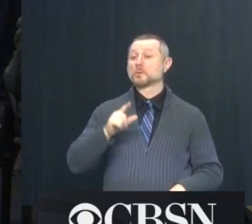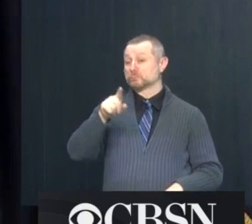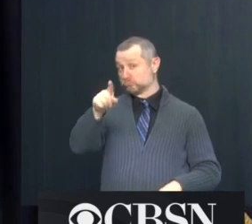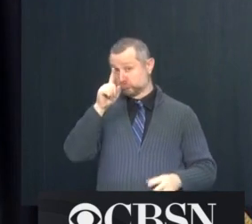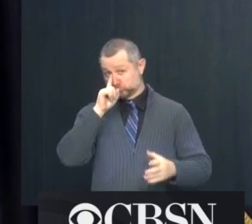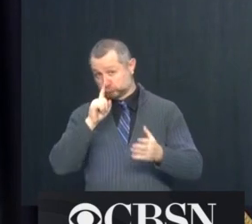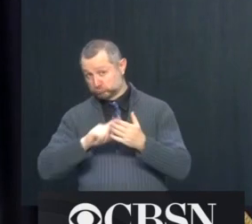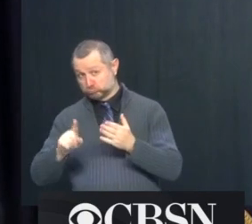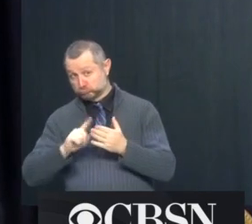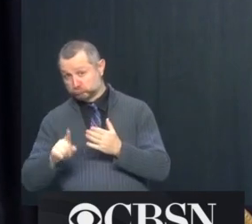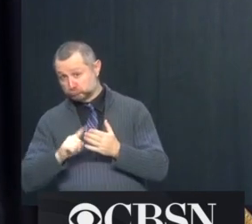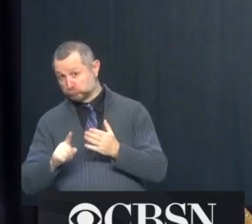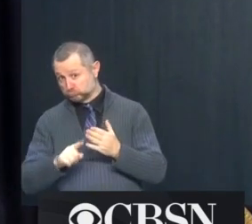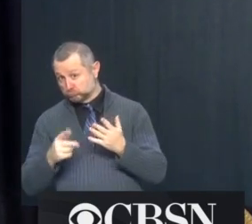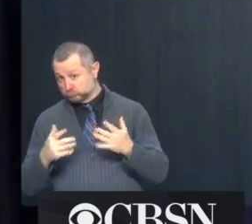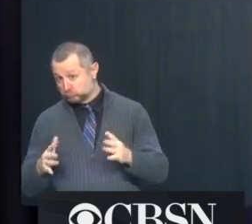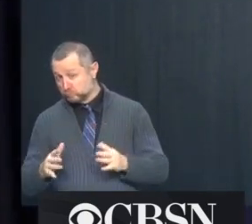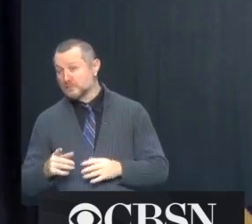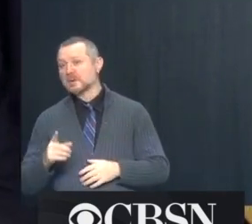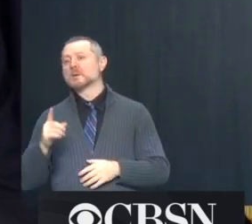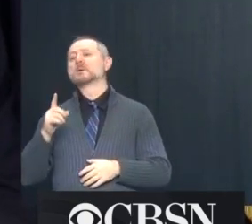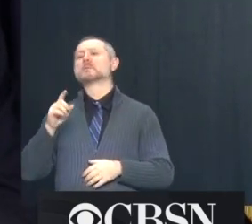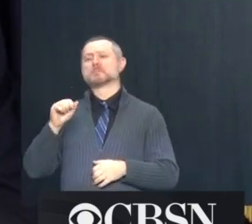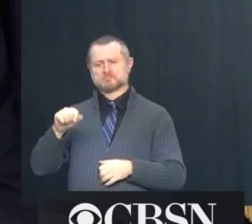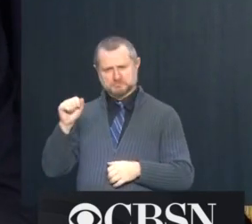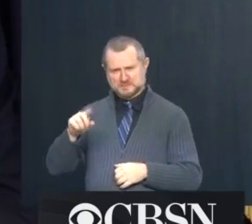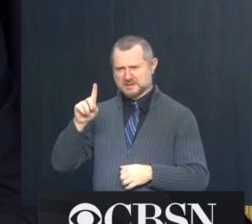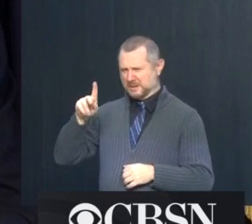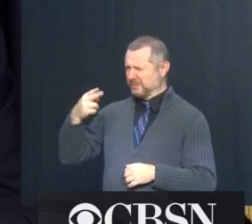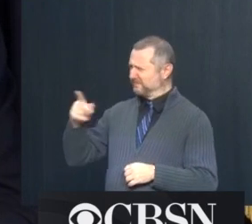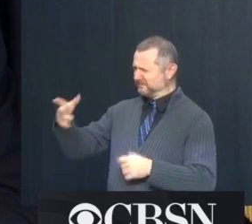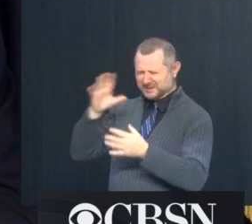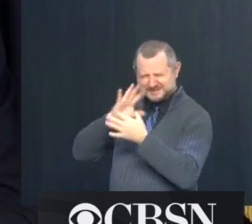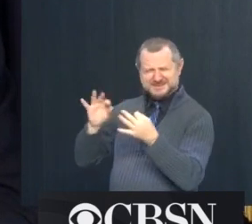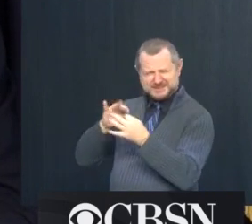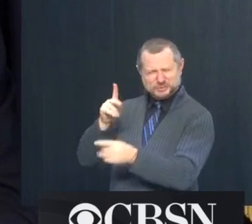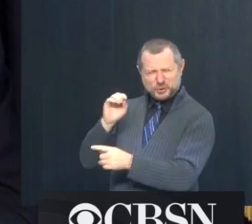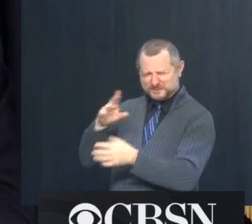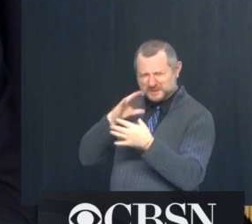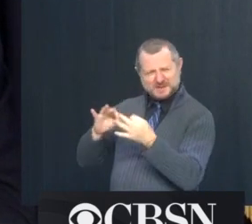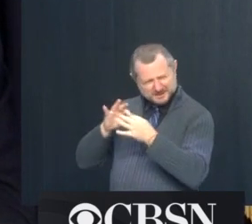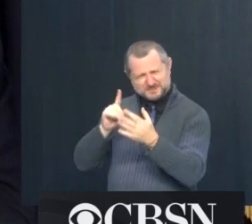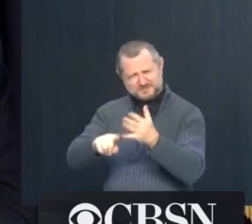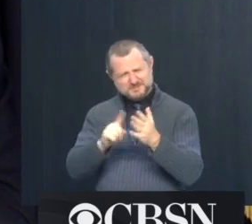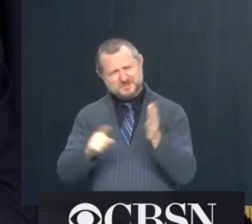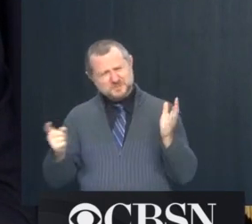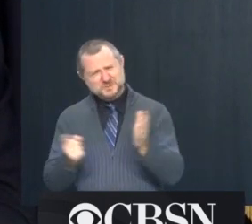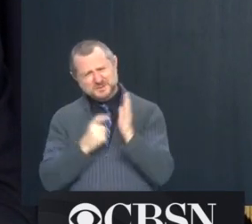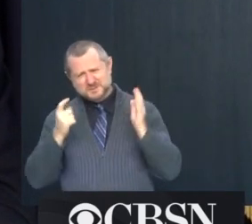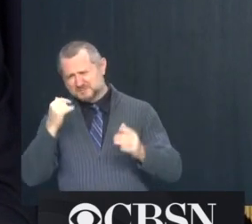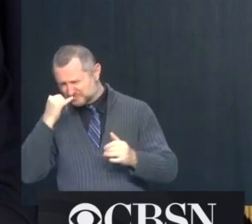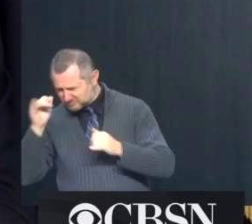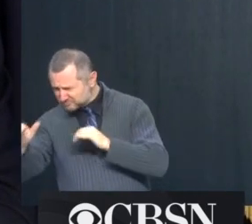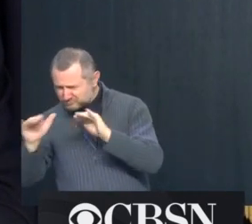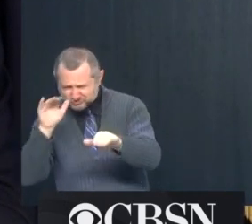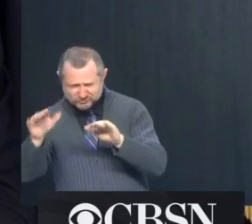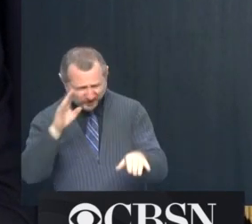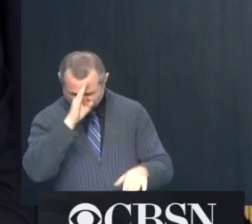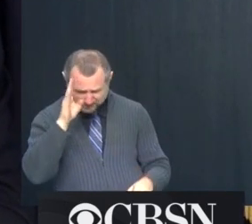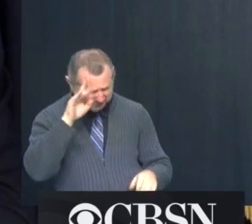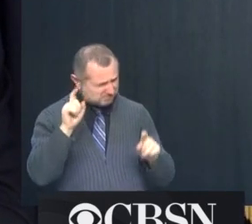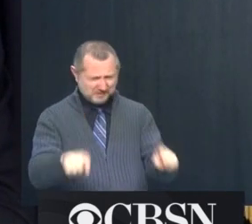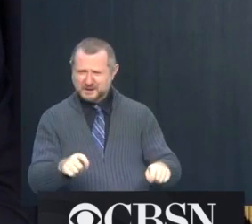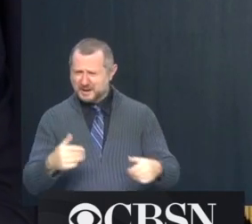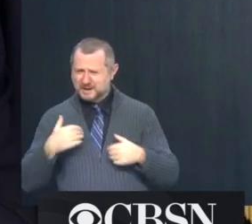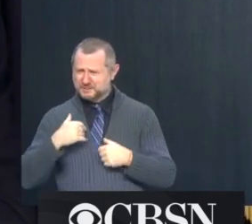mandate? The Department of Health, literally, that's what the commissioner said. It's a requirement. They test it, they call, they